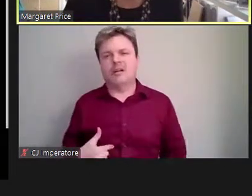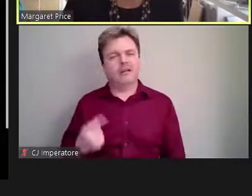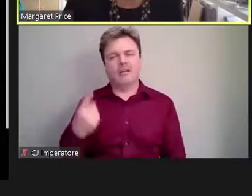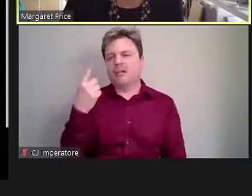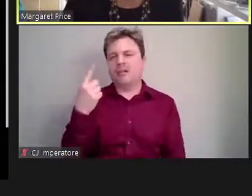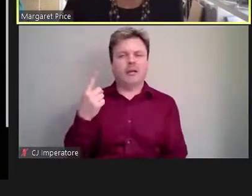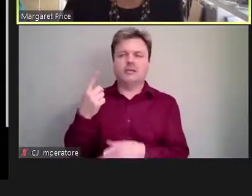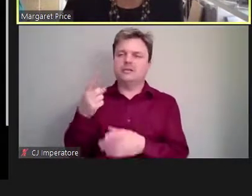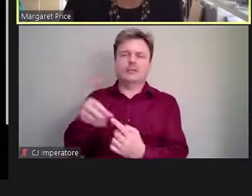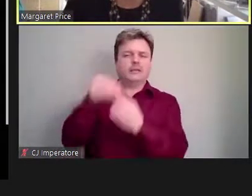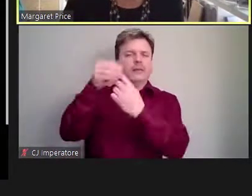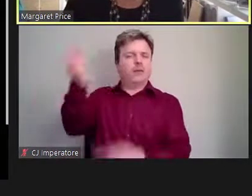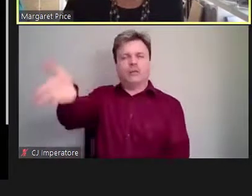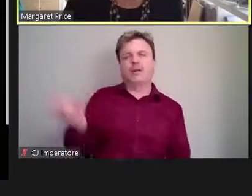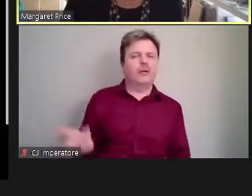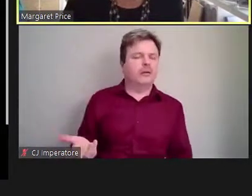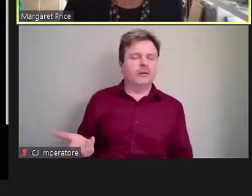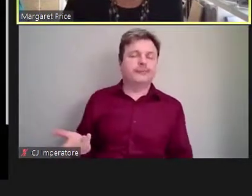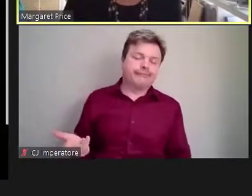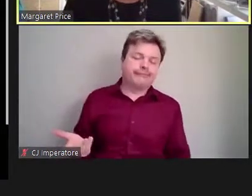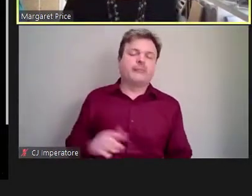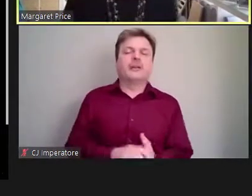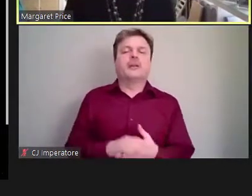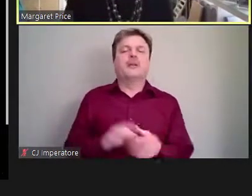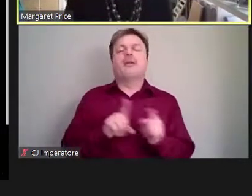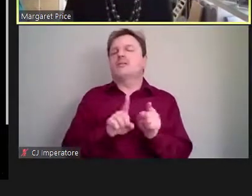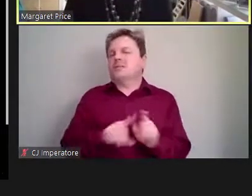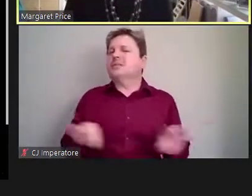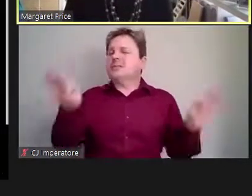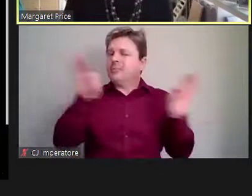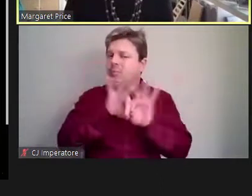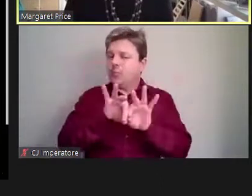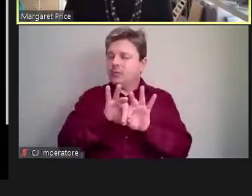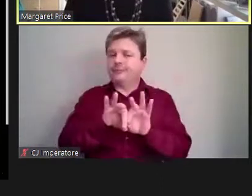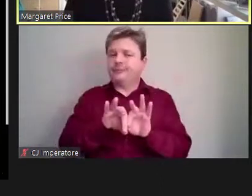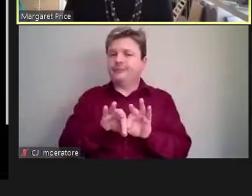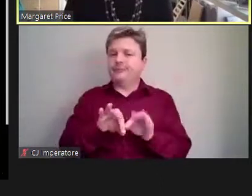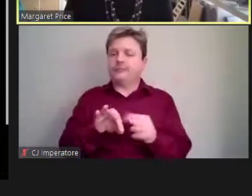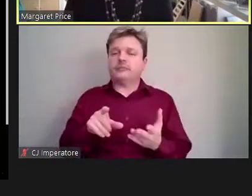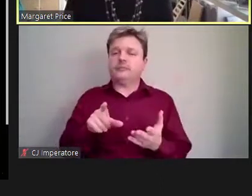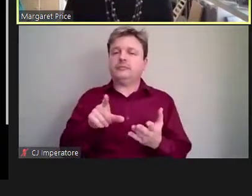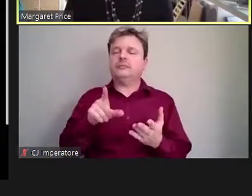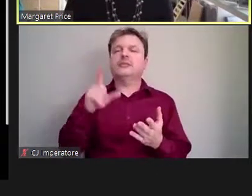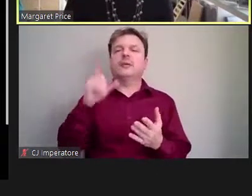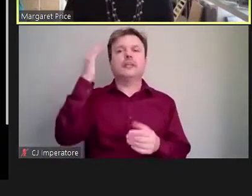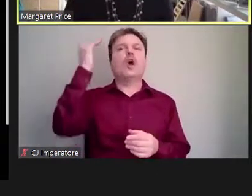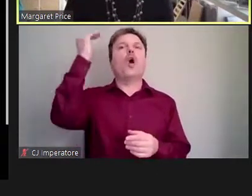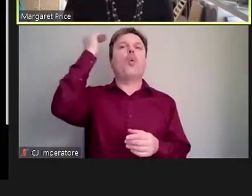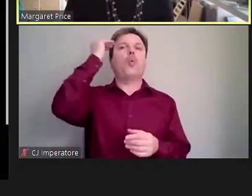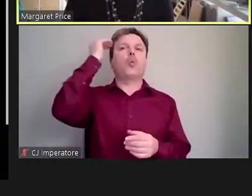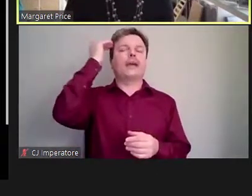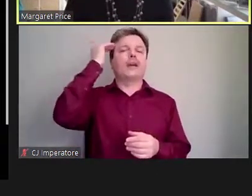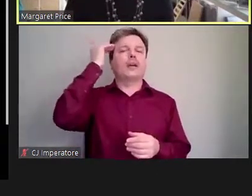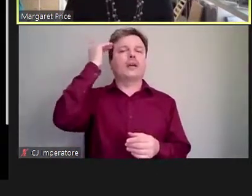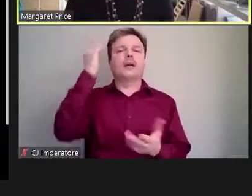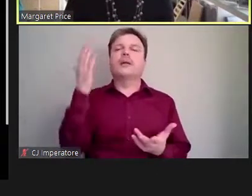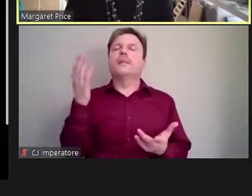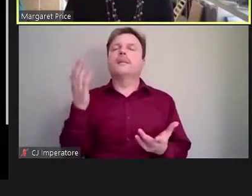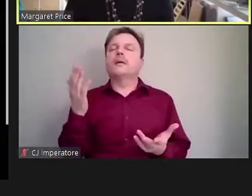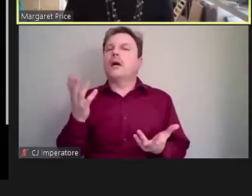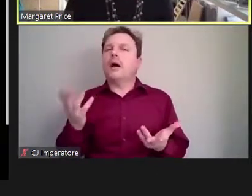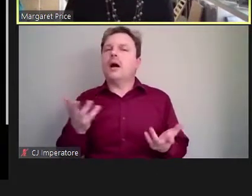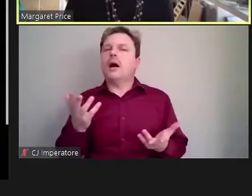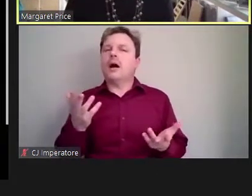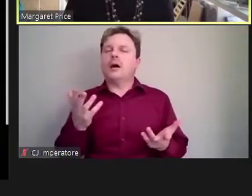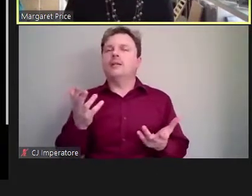It also is important to explore or just be aware of the narrative.